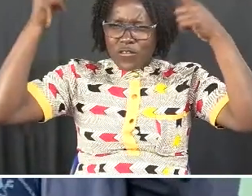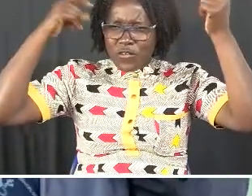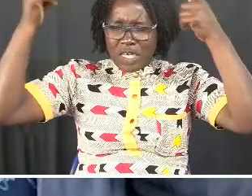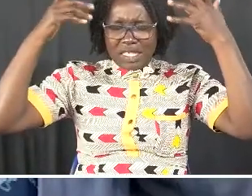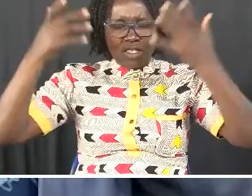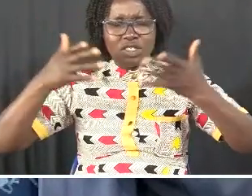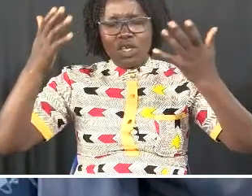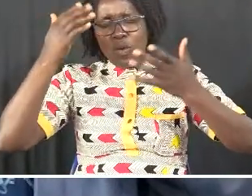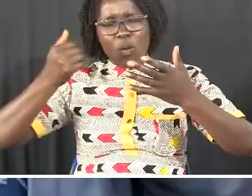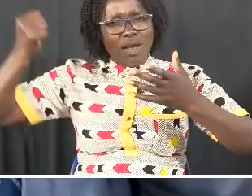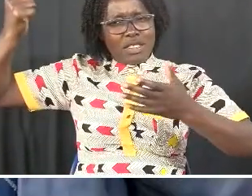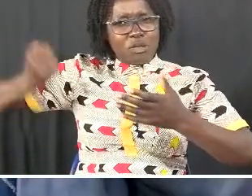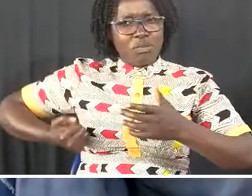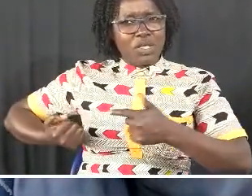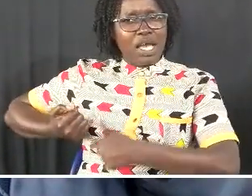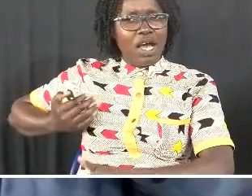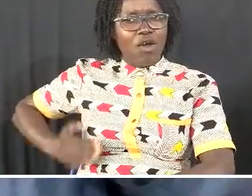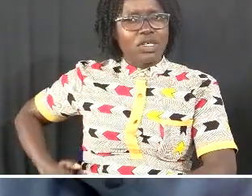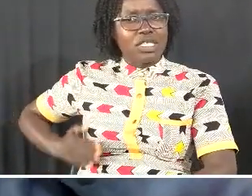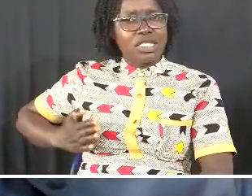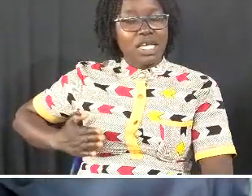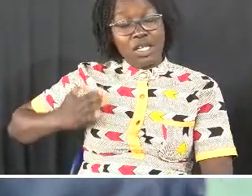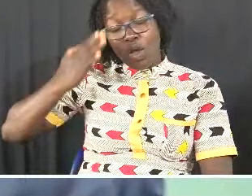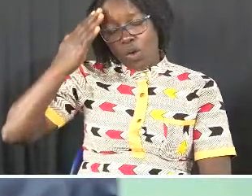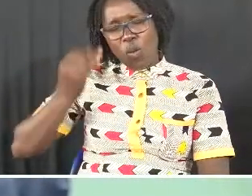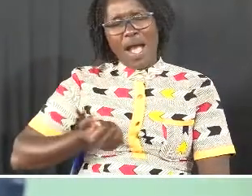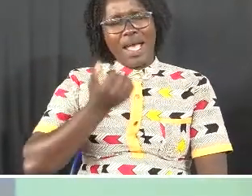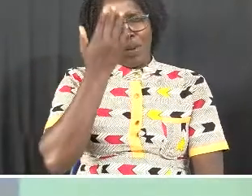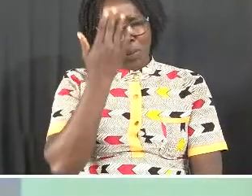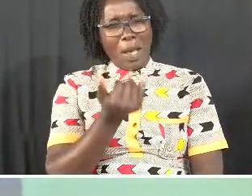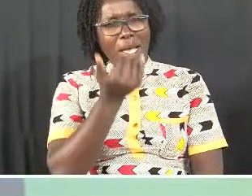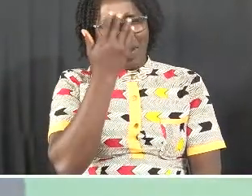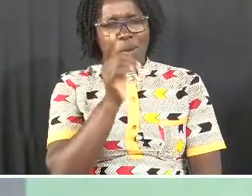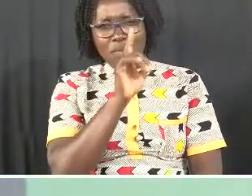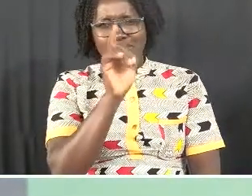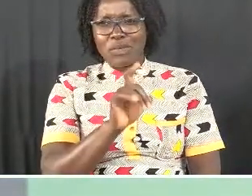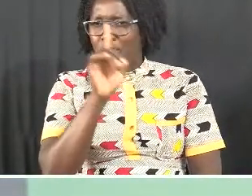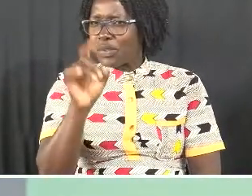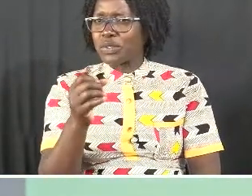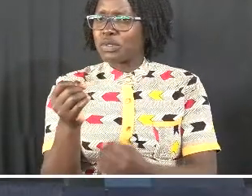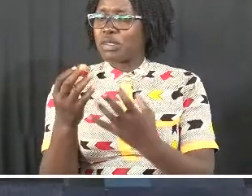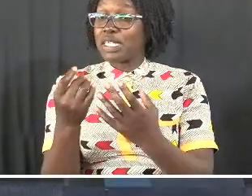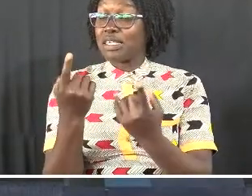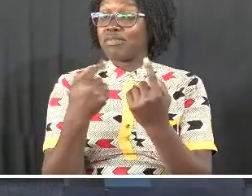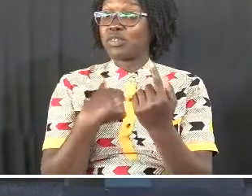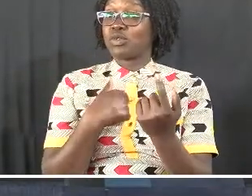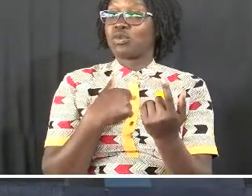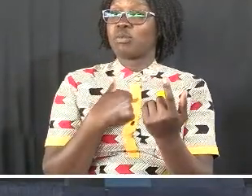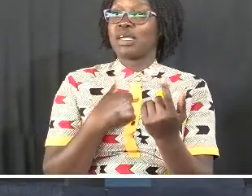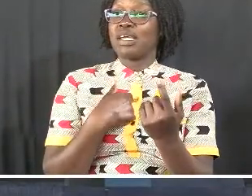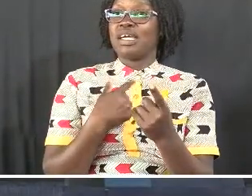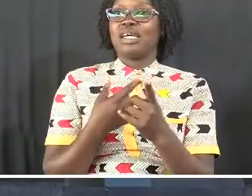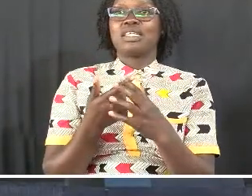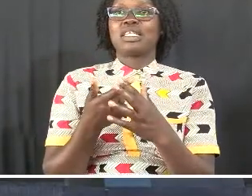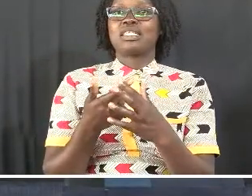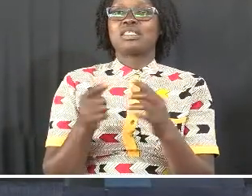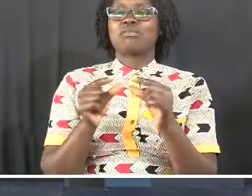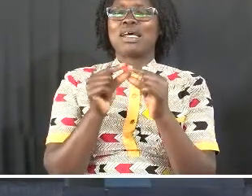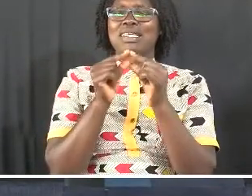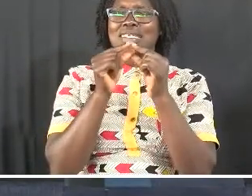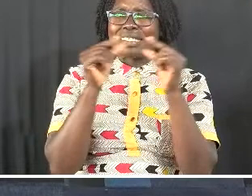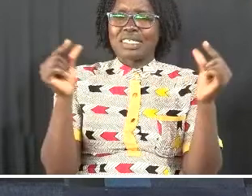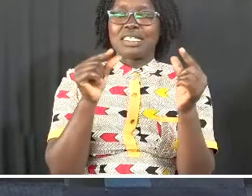try the spear on his side? Why? If it was for me, that is my greatest